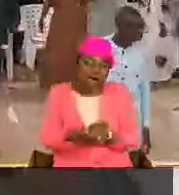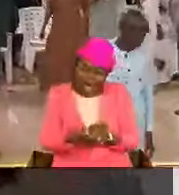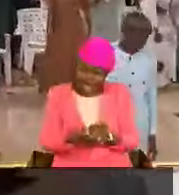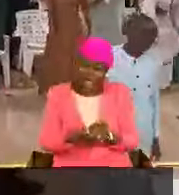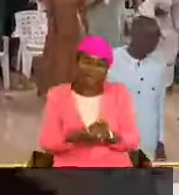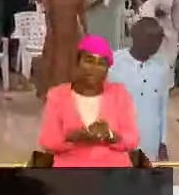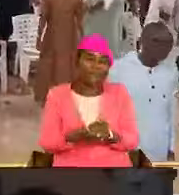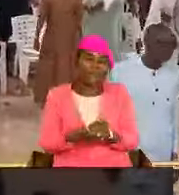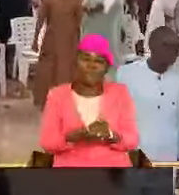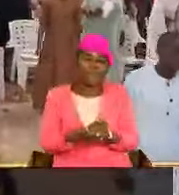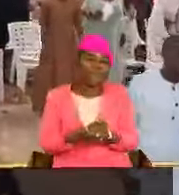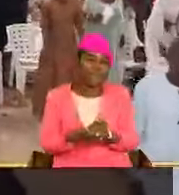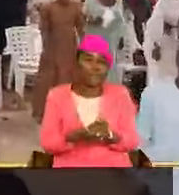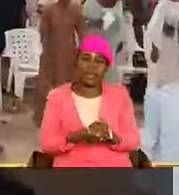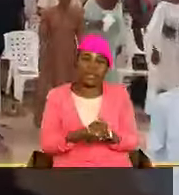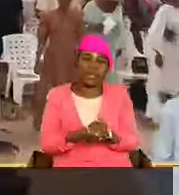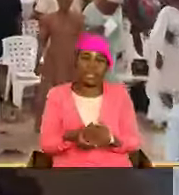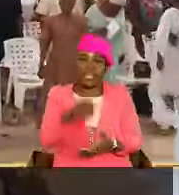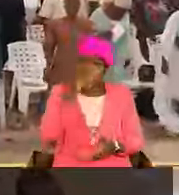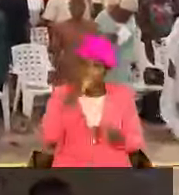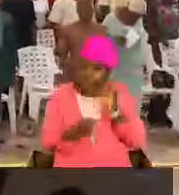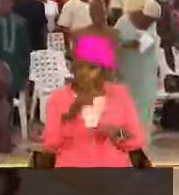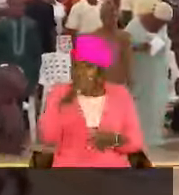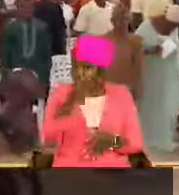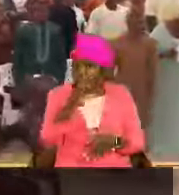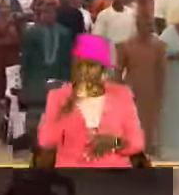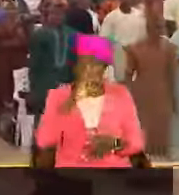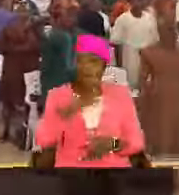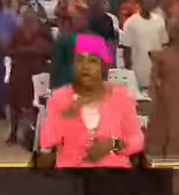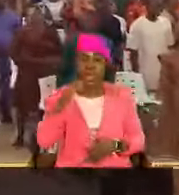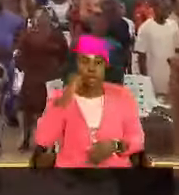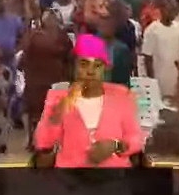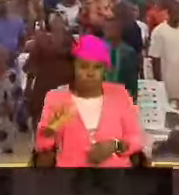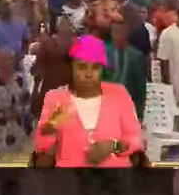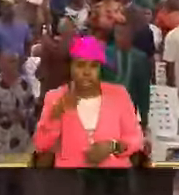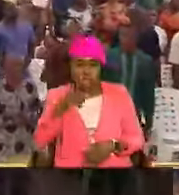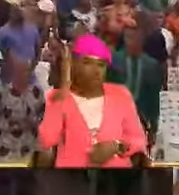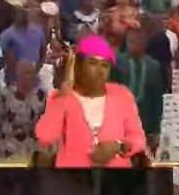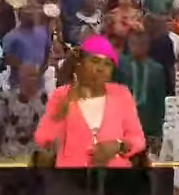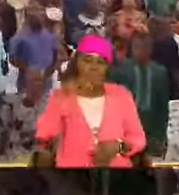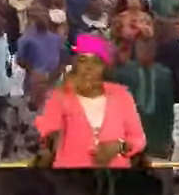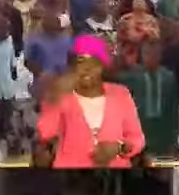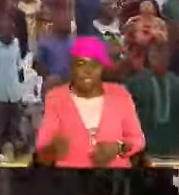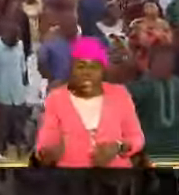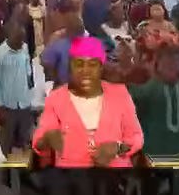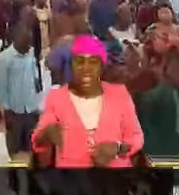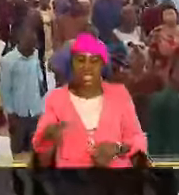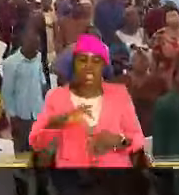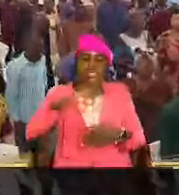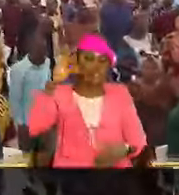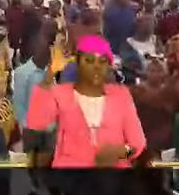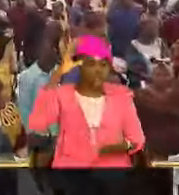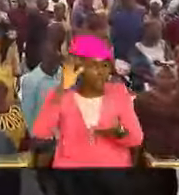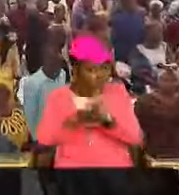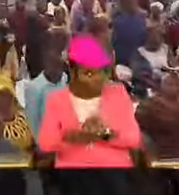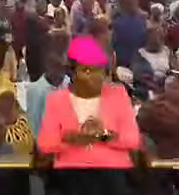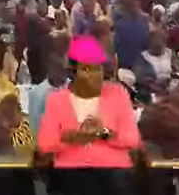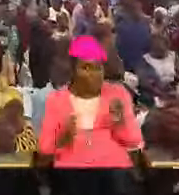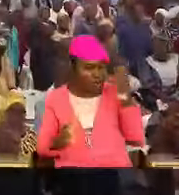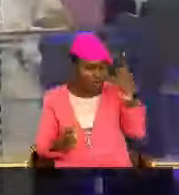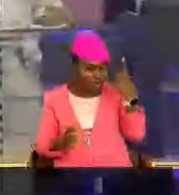wife if you are a woman you say husband are we